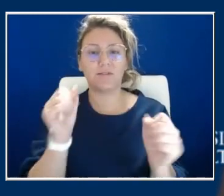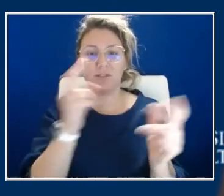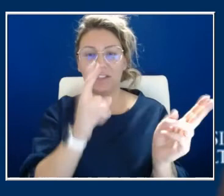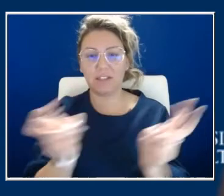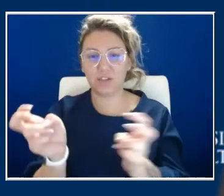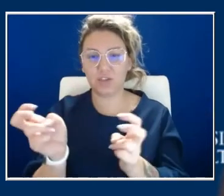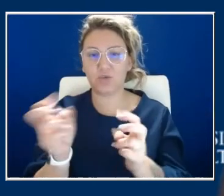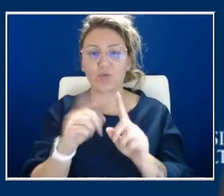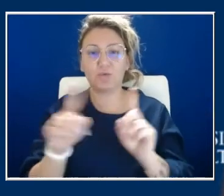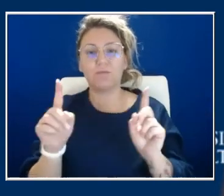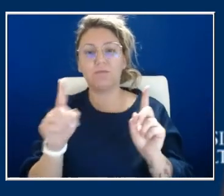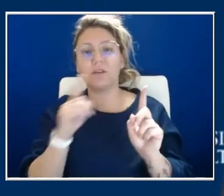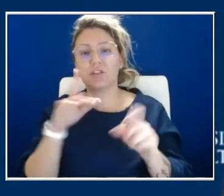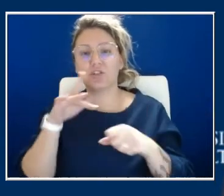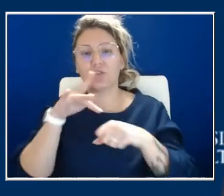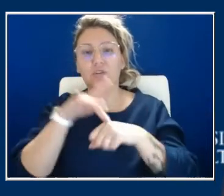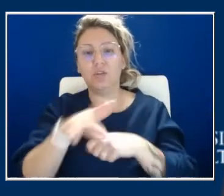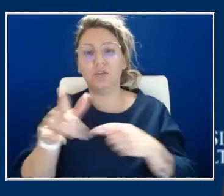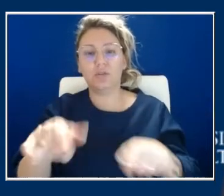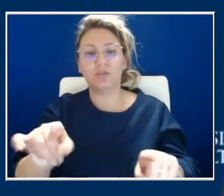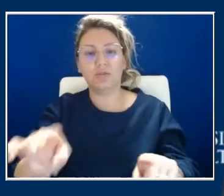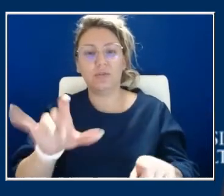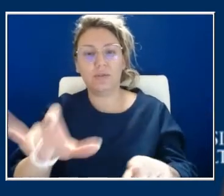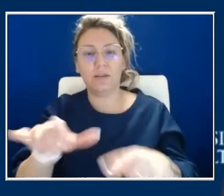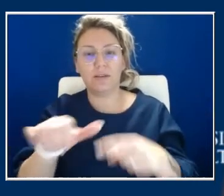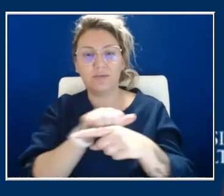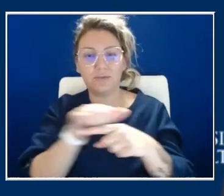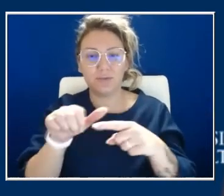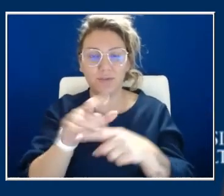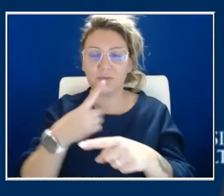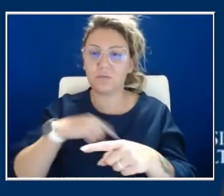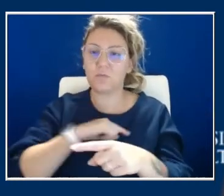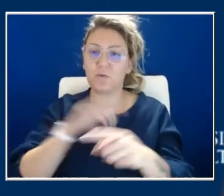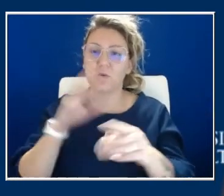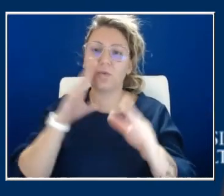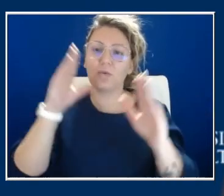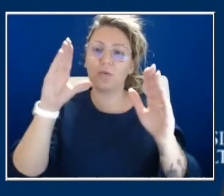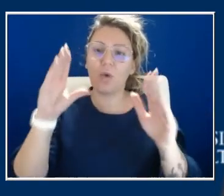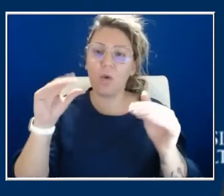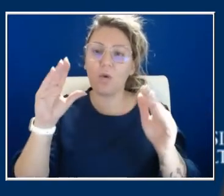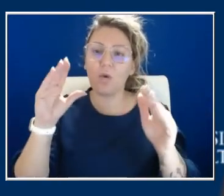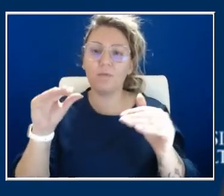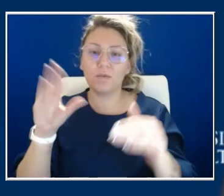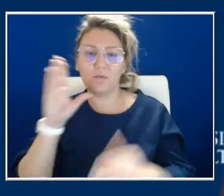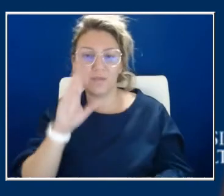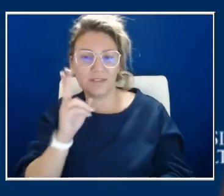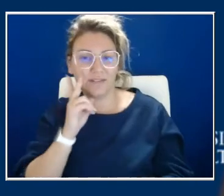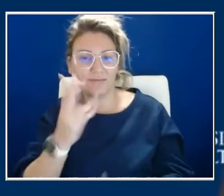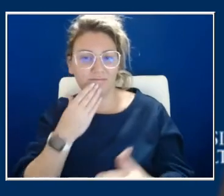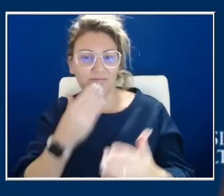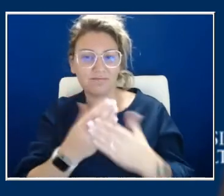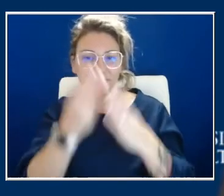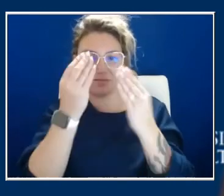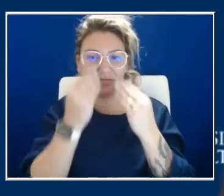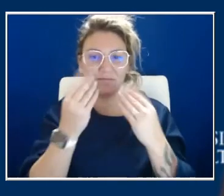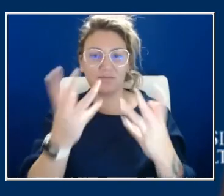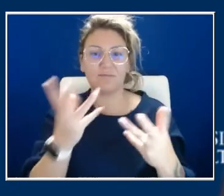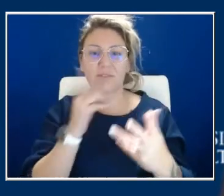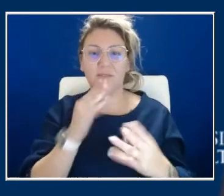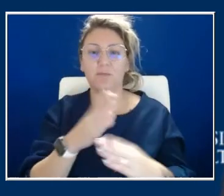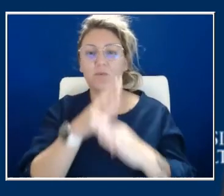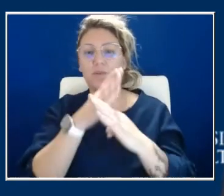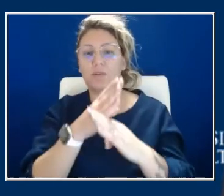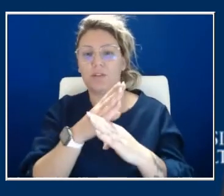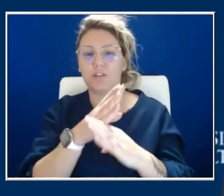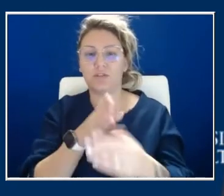but it's very early in that trial. So we're hoping that we will see some good data for protection against hospitalization,